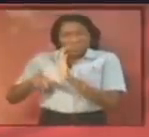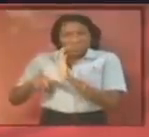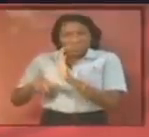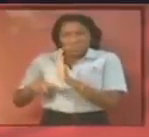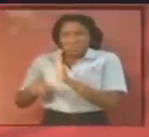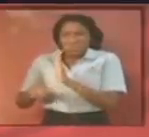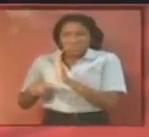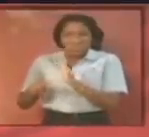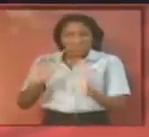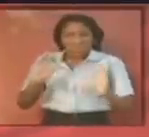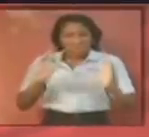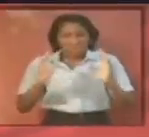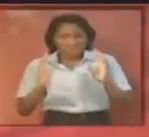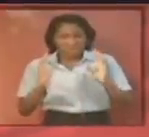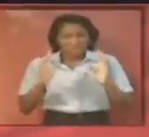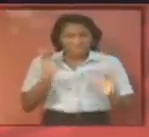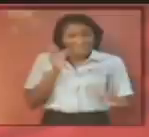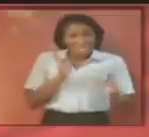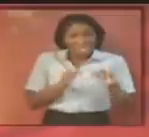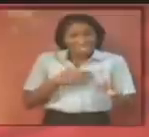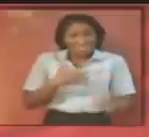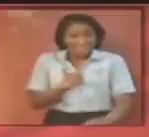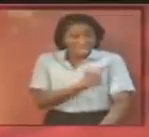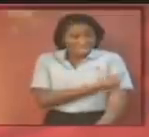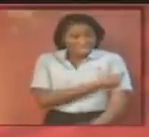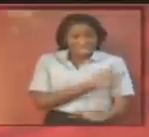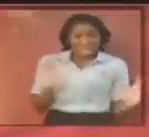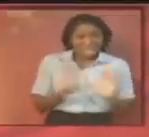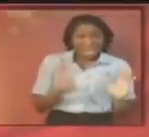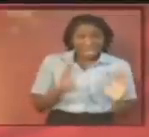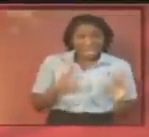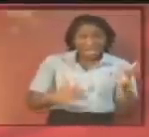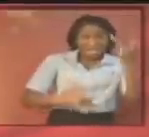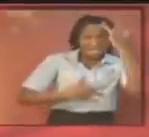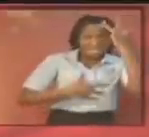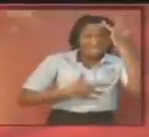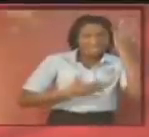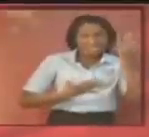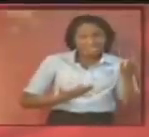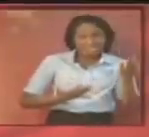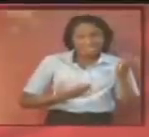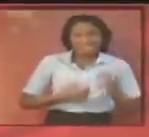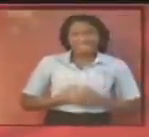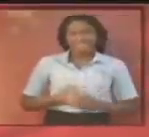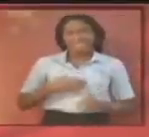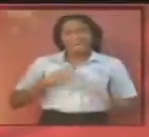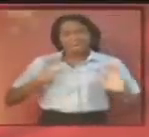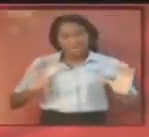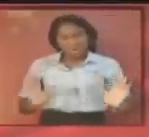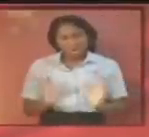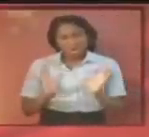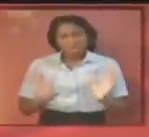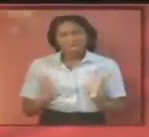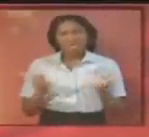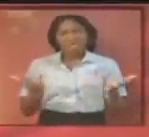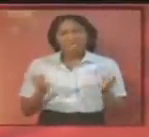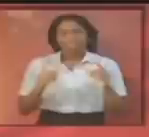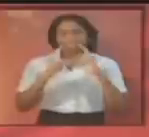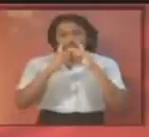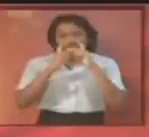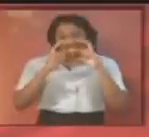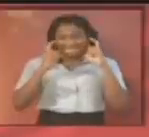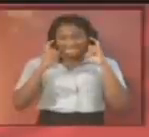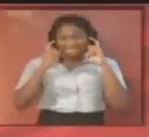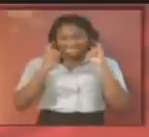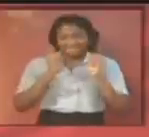chance of severe effects from the virus itself. So, as usual, I urge you to wear your mask properly, watch